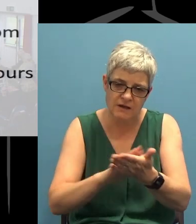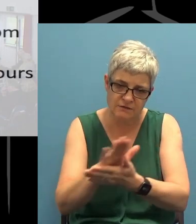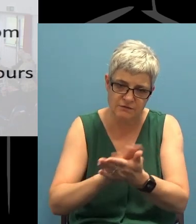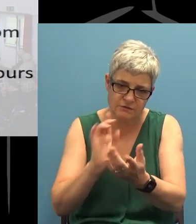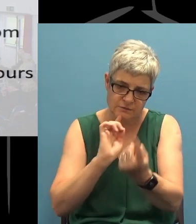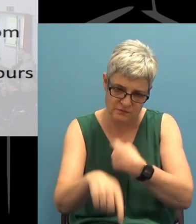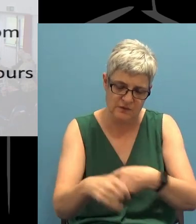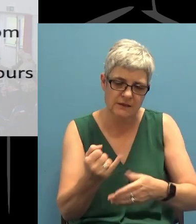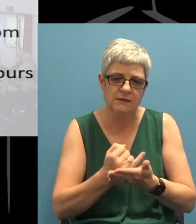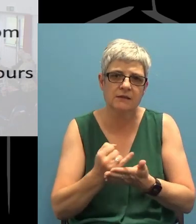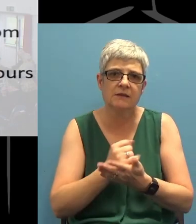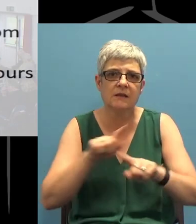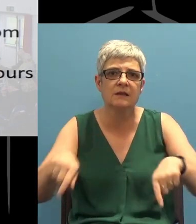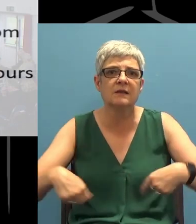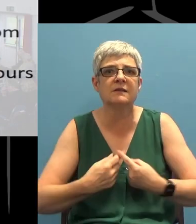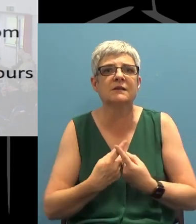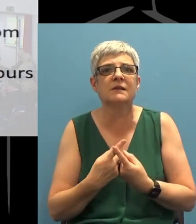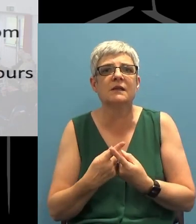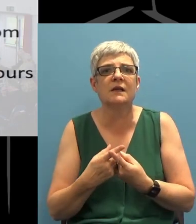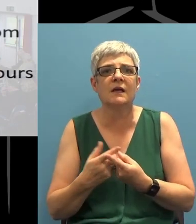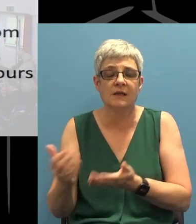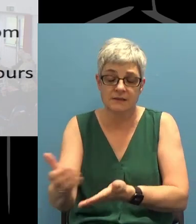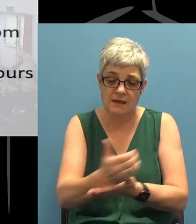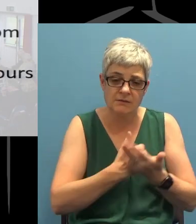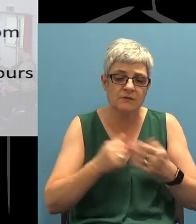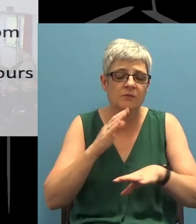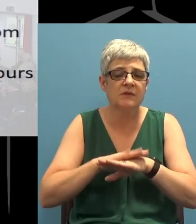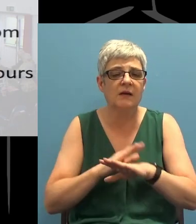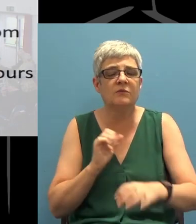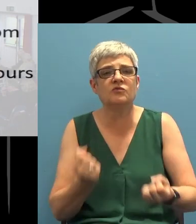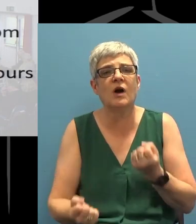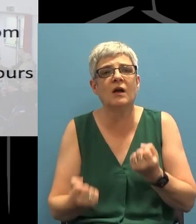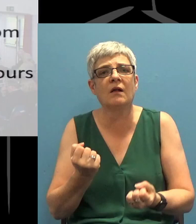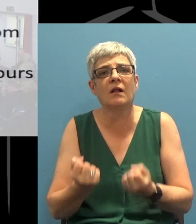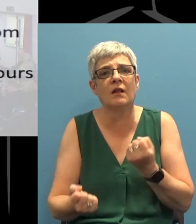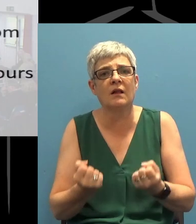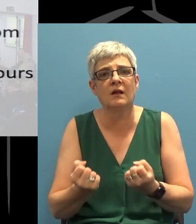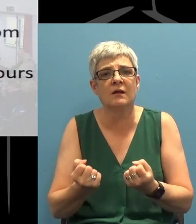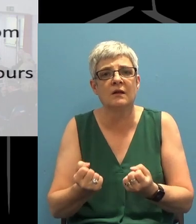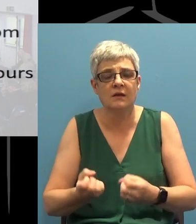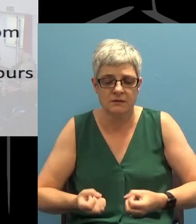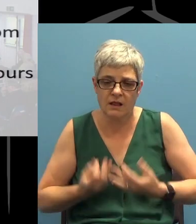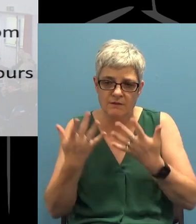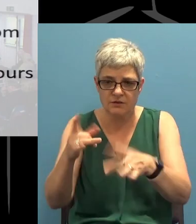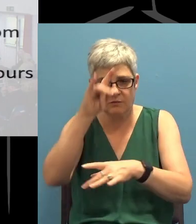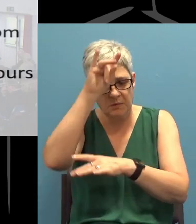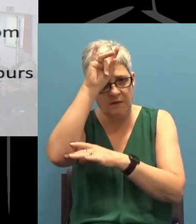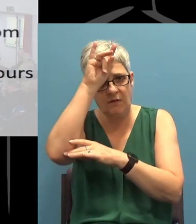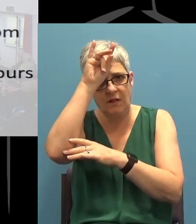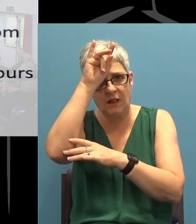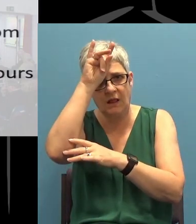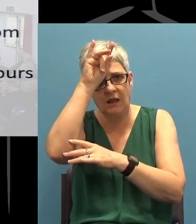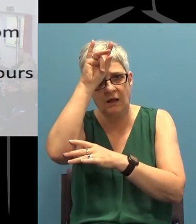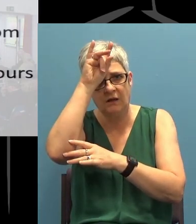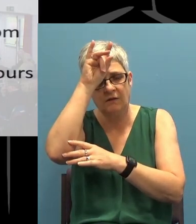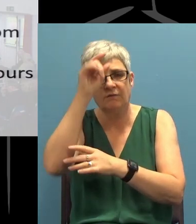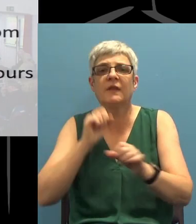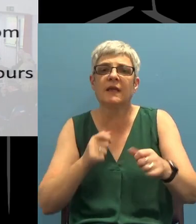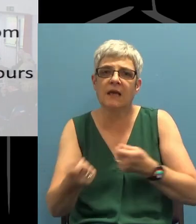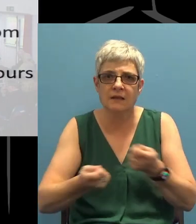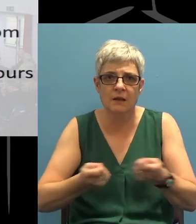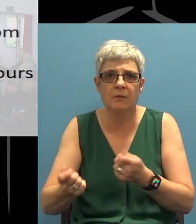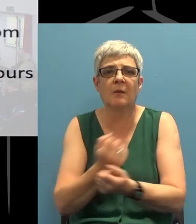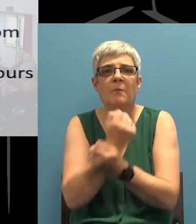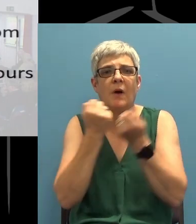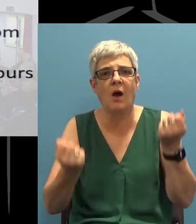who sin against us. Save us from the time of trial and deliver us from evil. For the